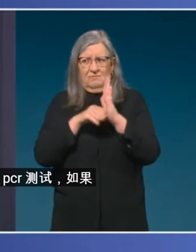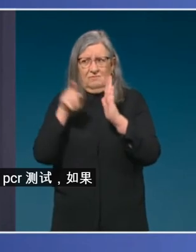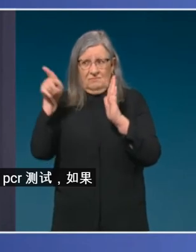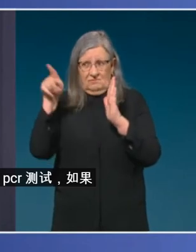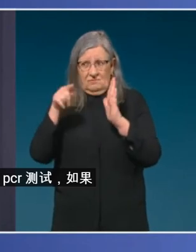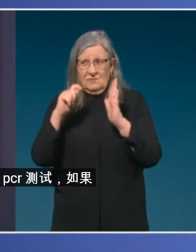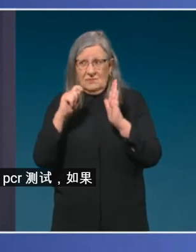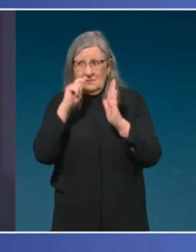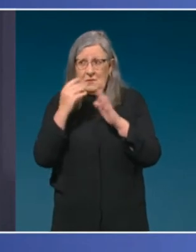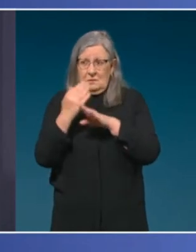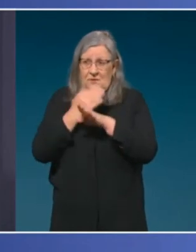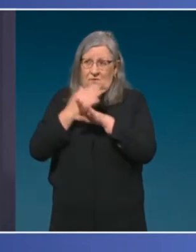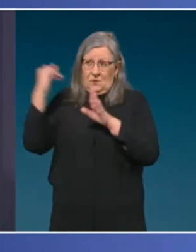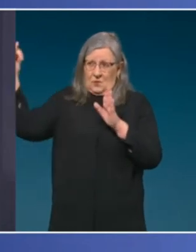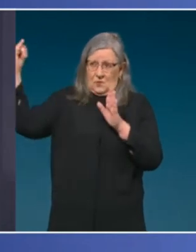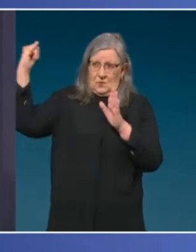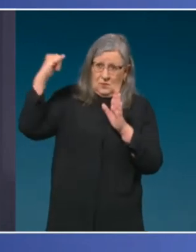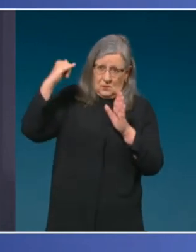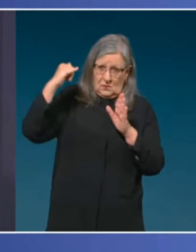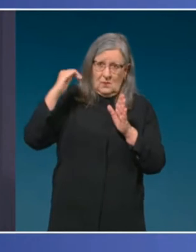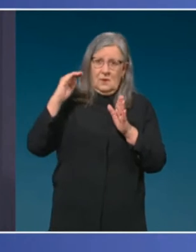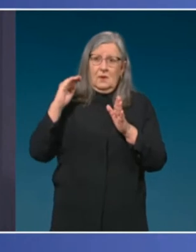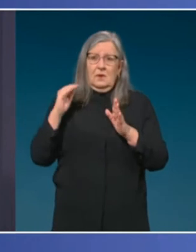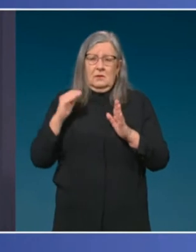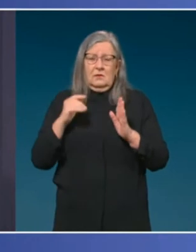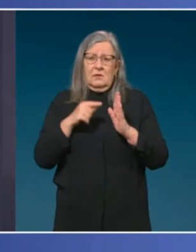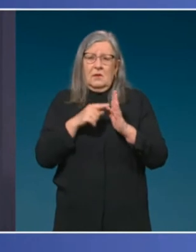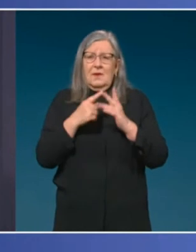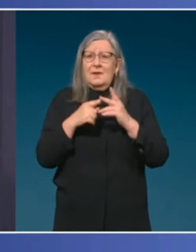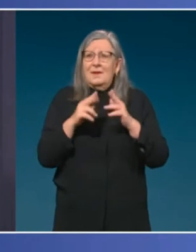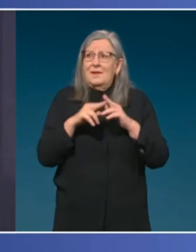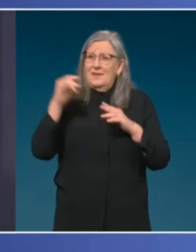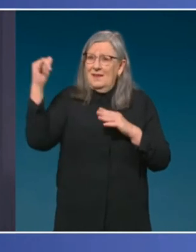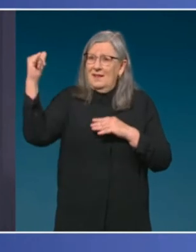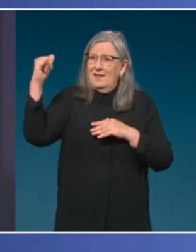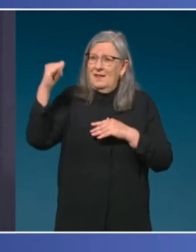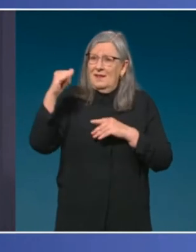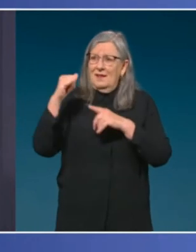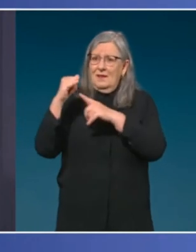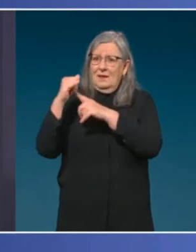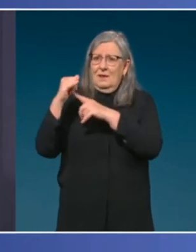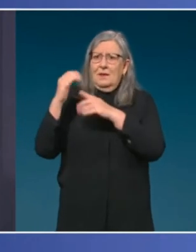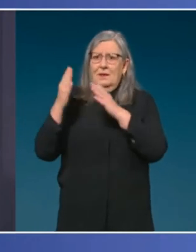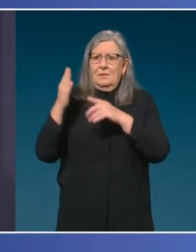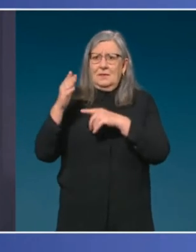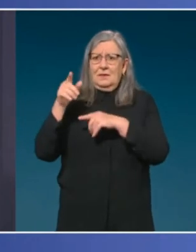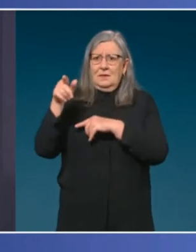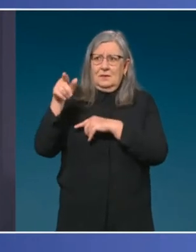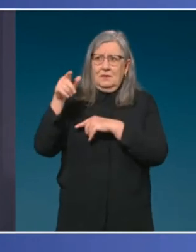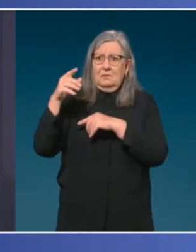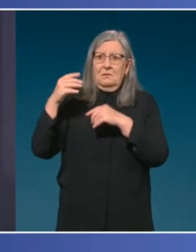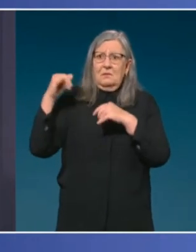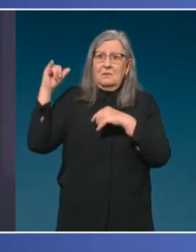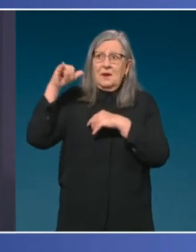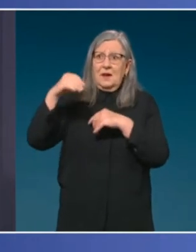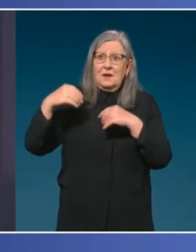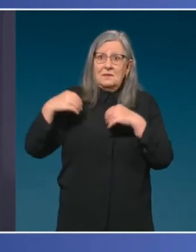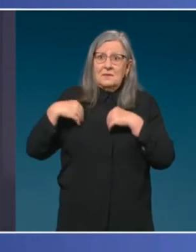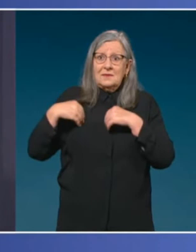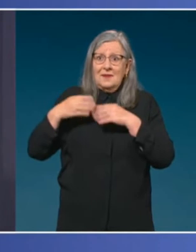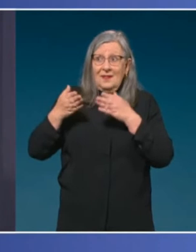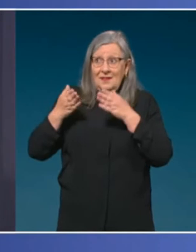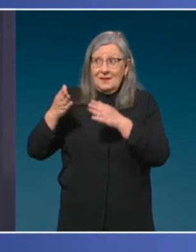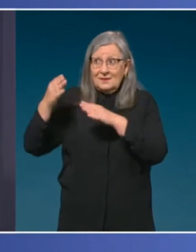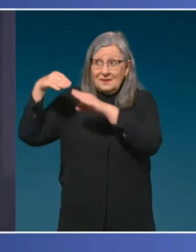And there are quite heavy penalties for airlines should they choose to uplift someone who does not have the appropriate